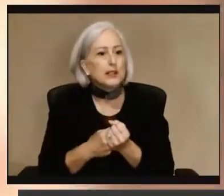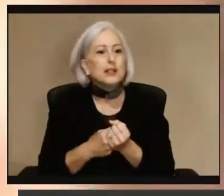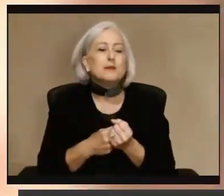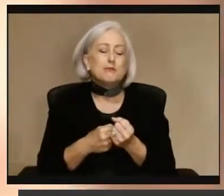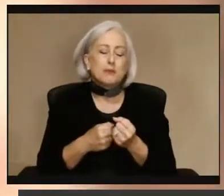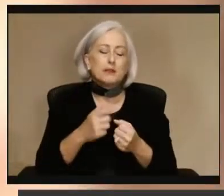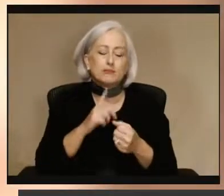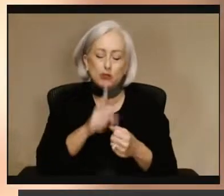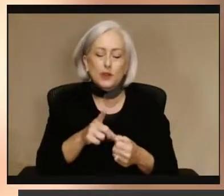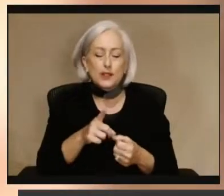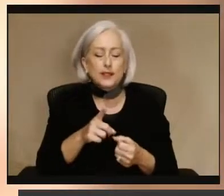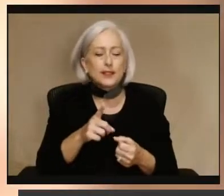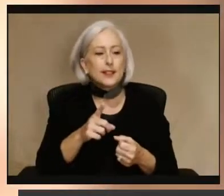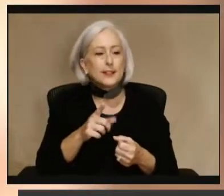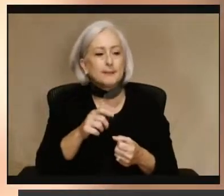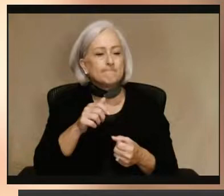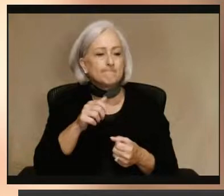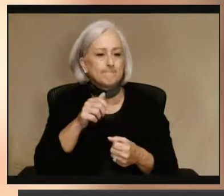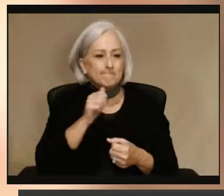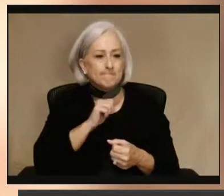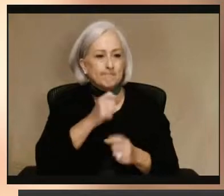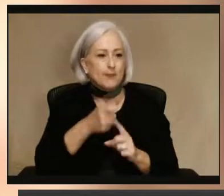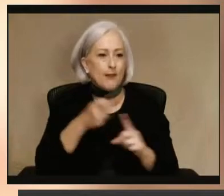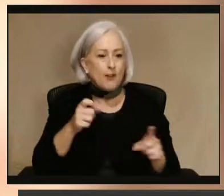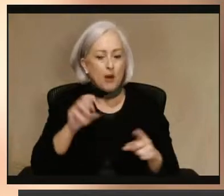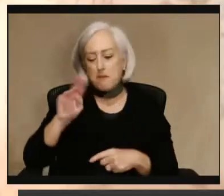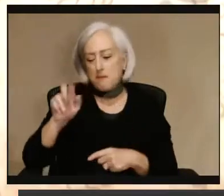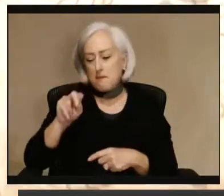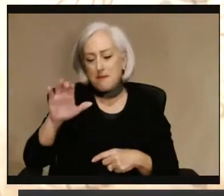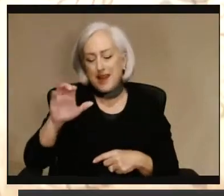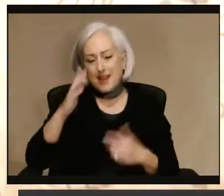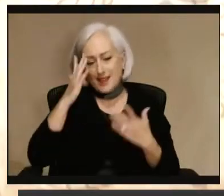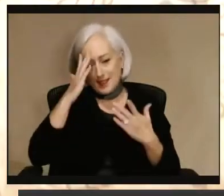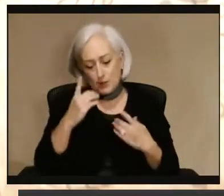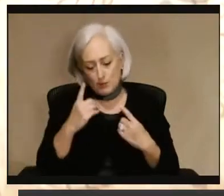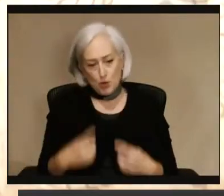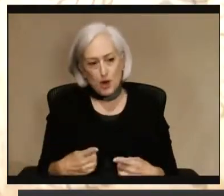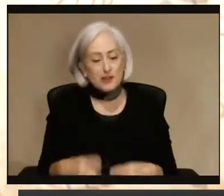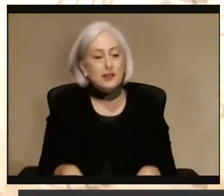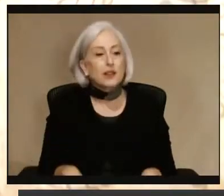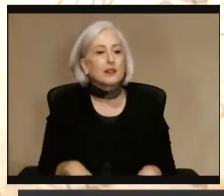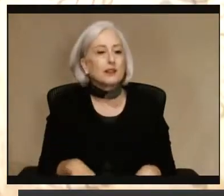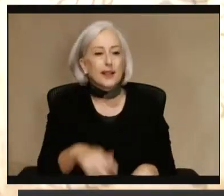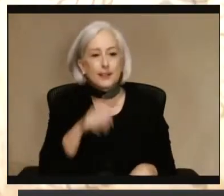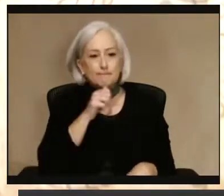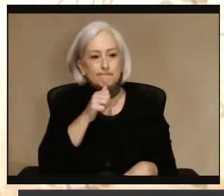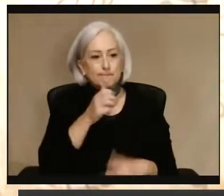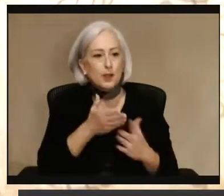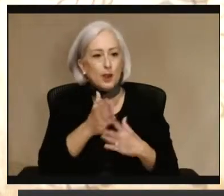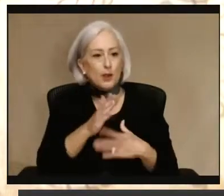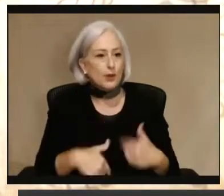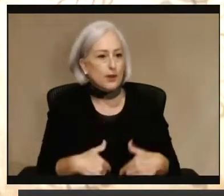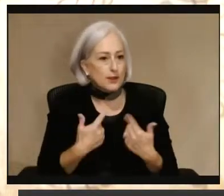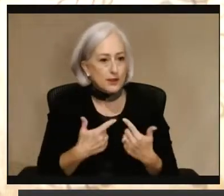you do everything your whole life for your child to make sure they're okay. And so to lose a child is